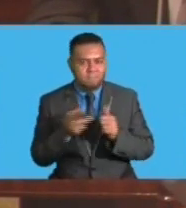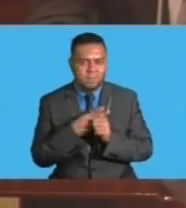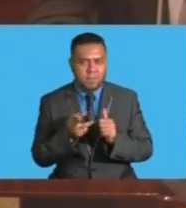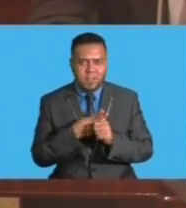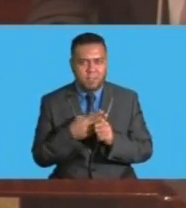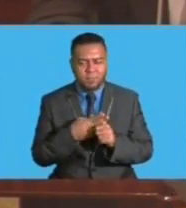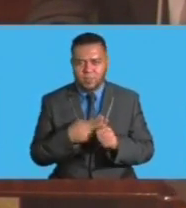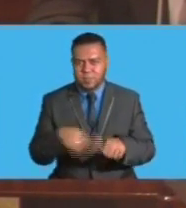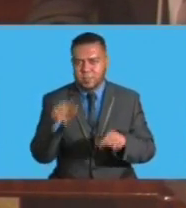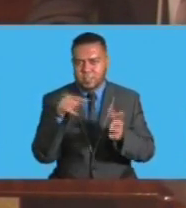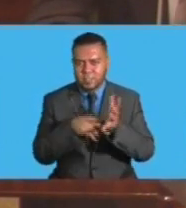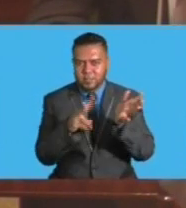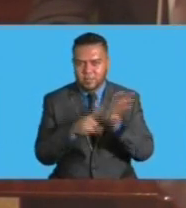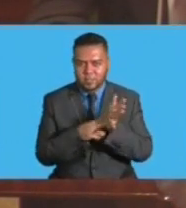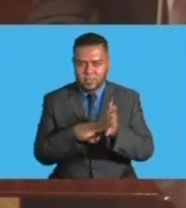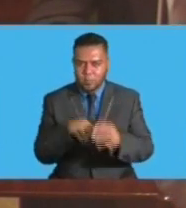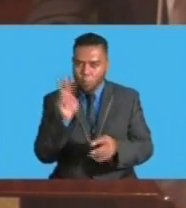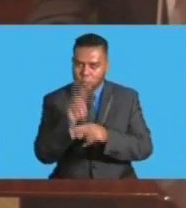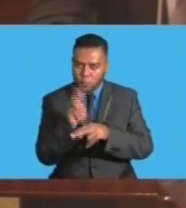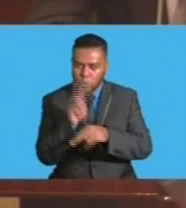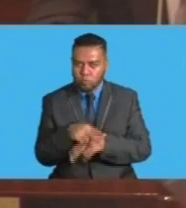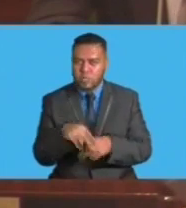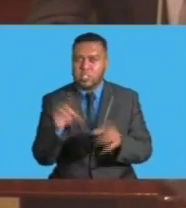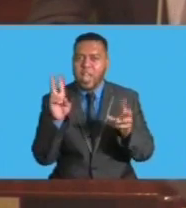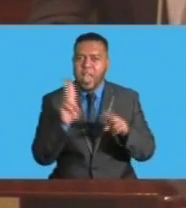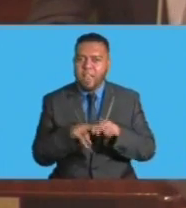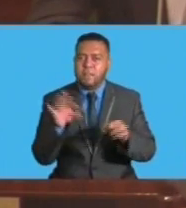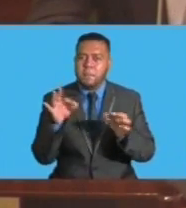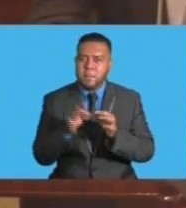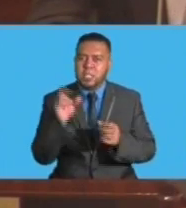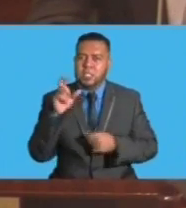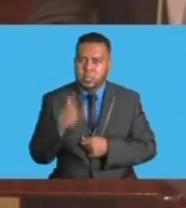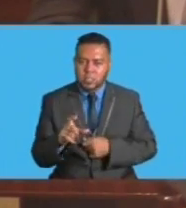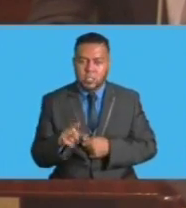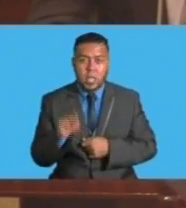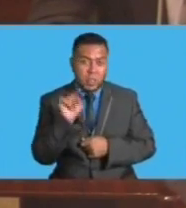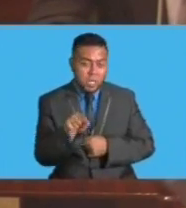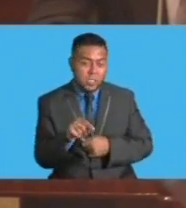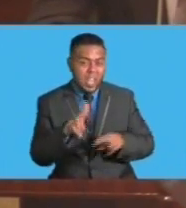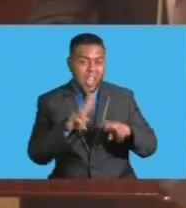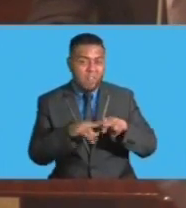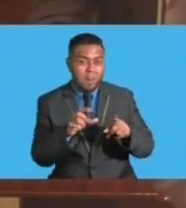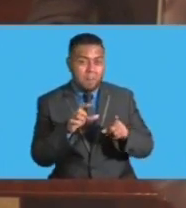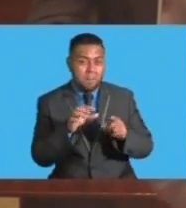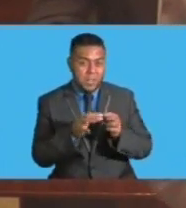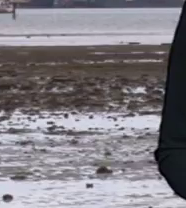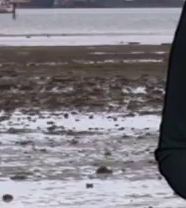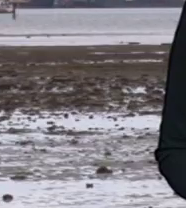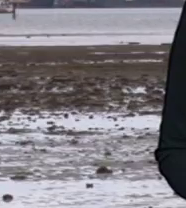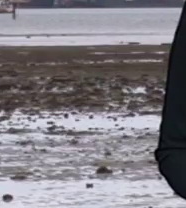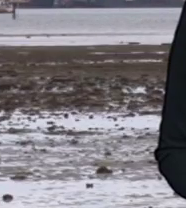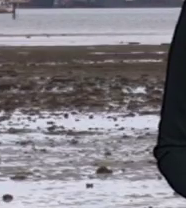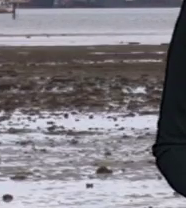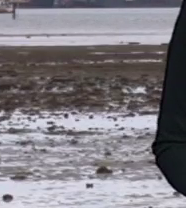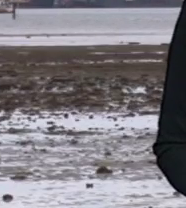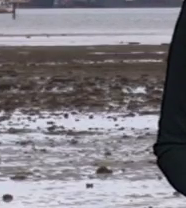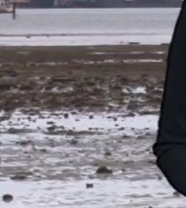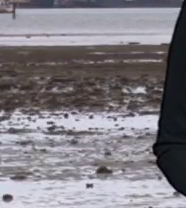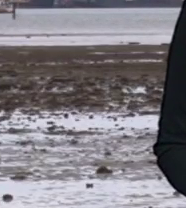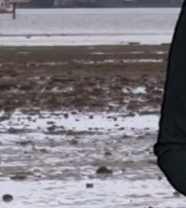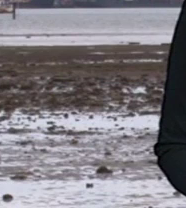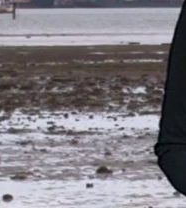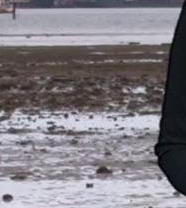channel. This is an indication that FBC's dedication towards service excellence.